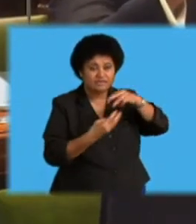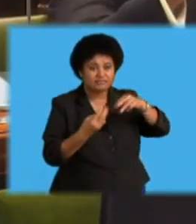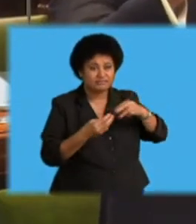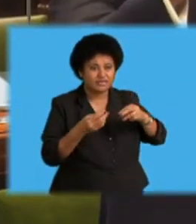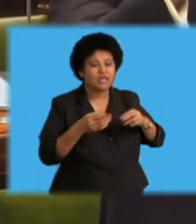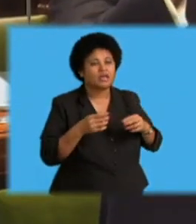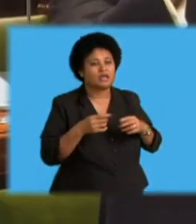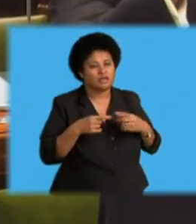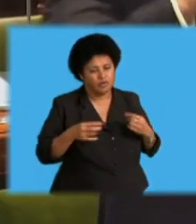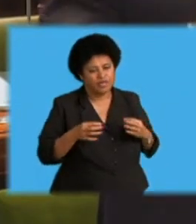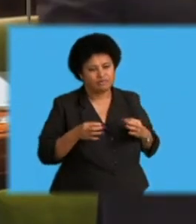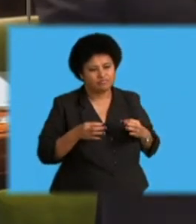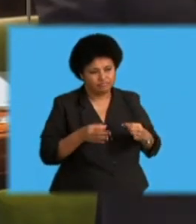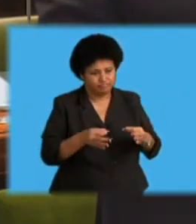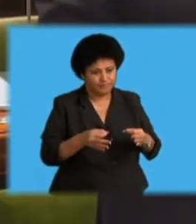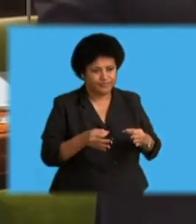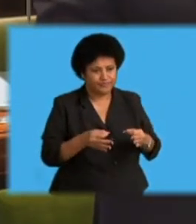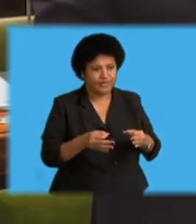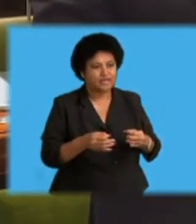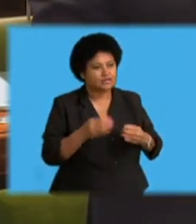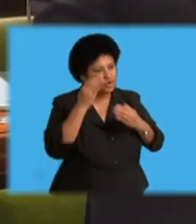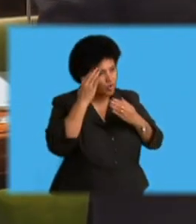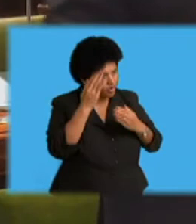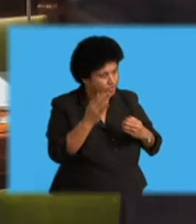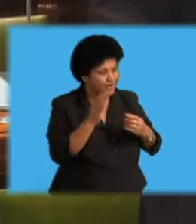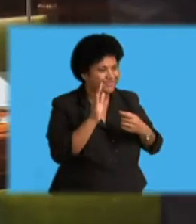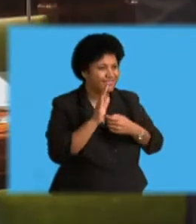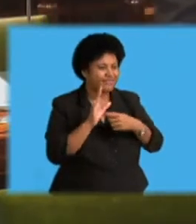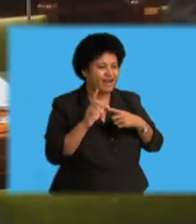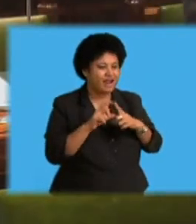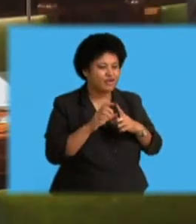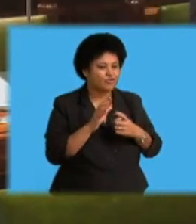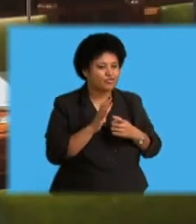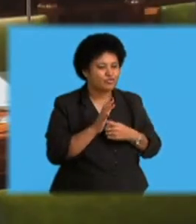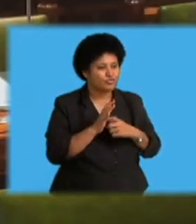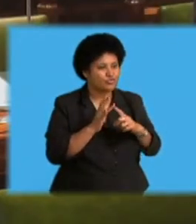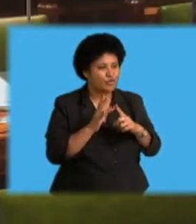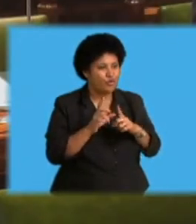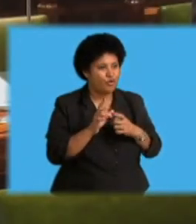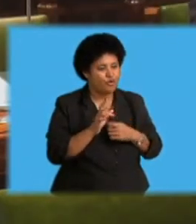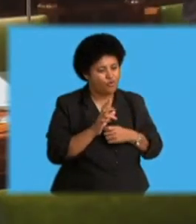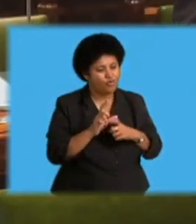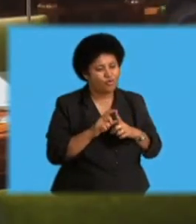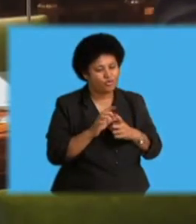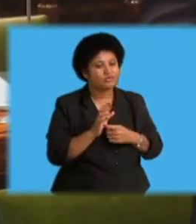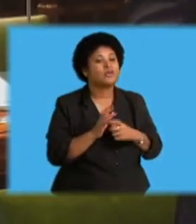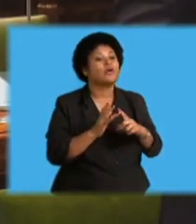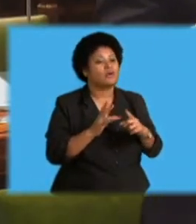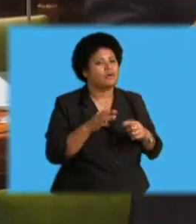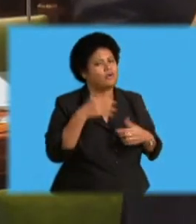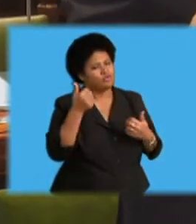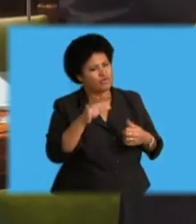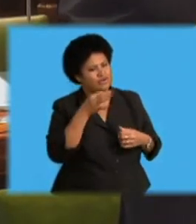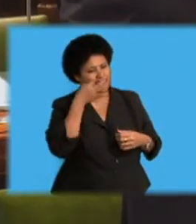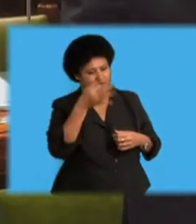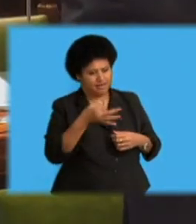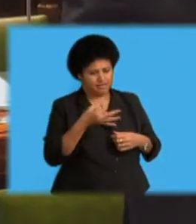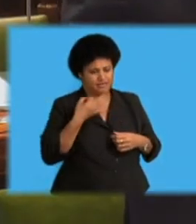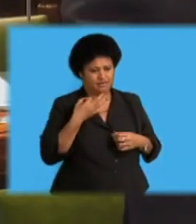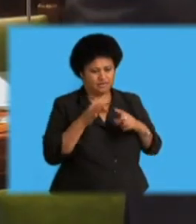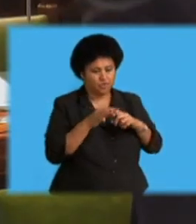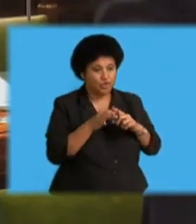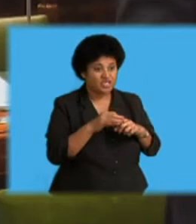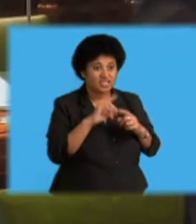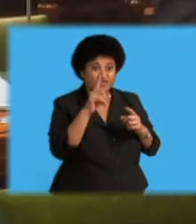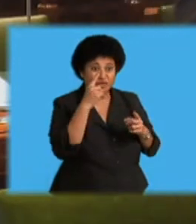question. Honourable Randrondro had asked this question, and I said that we've already gone out. If they read the papers, in particular Fiji